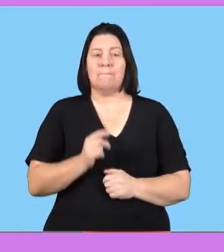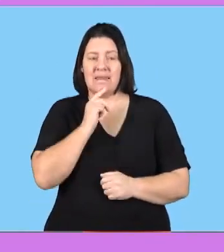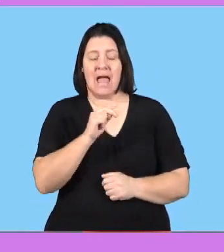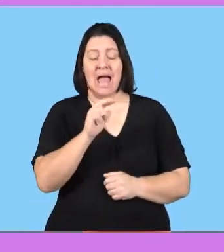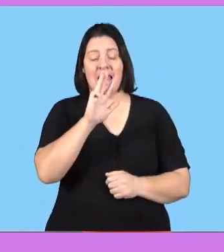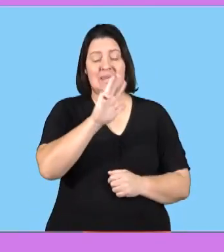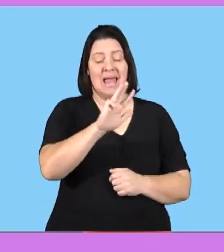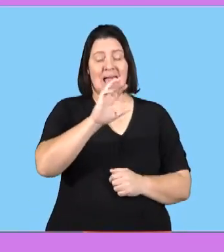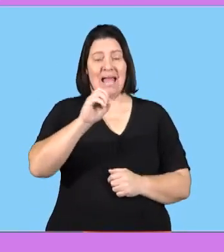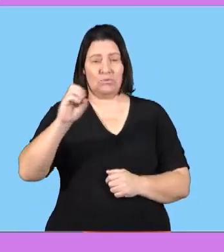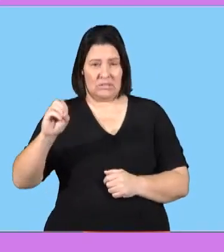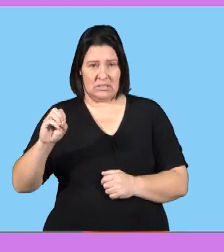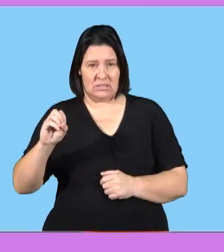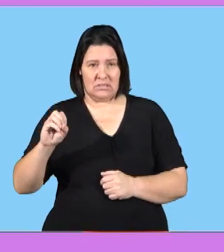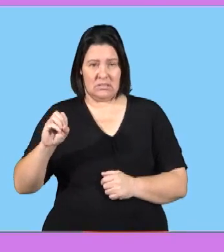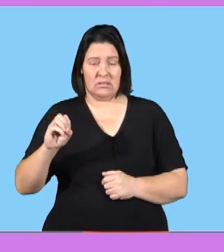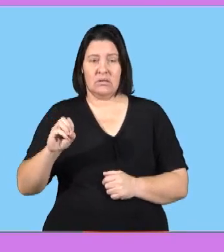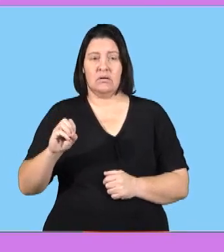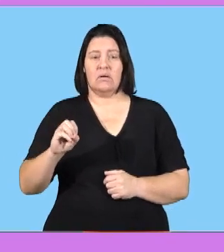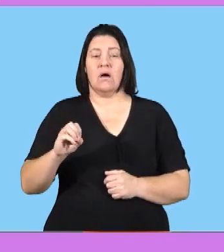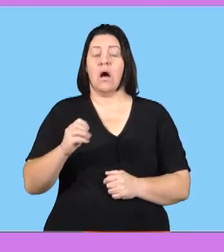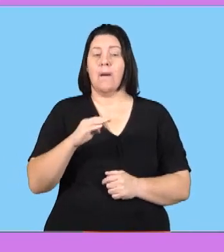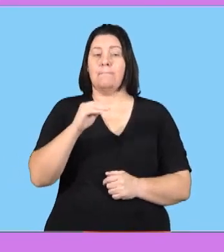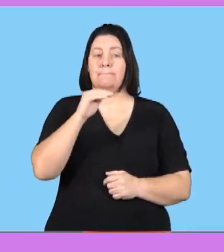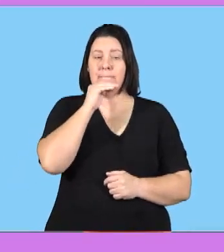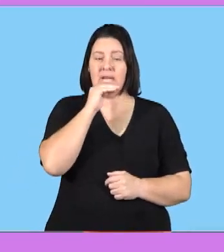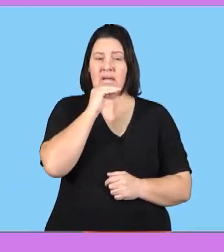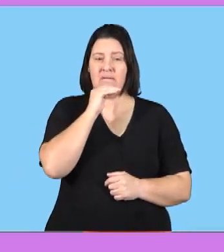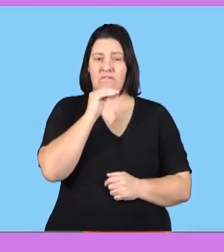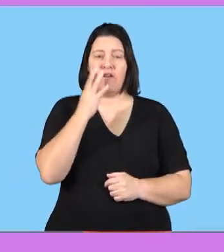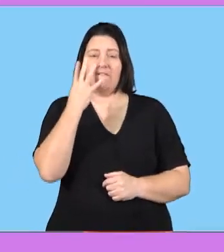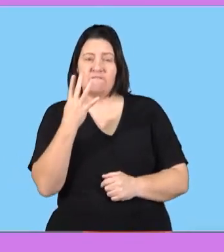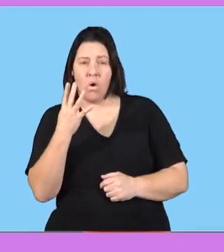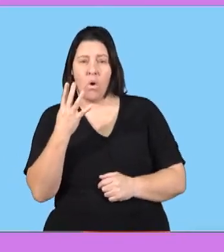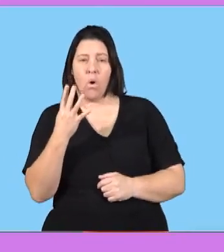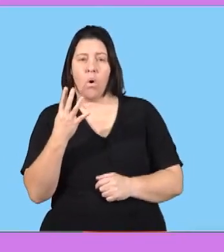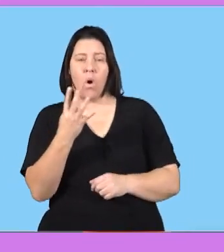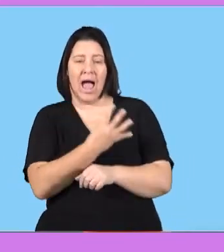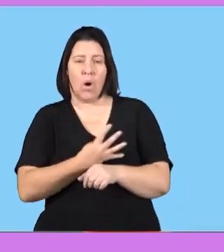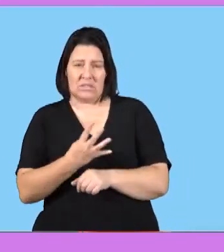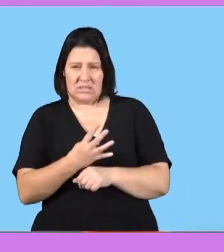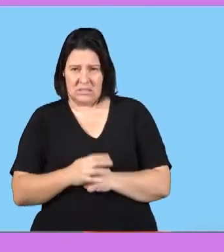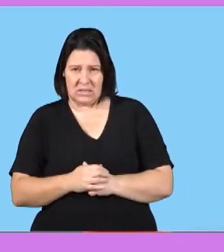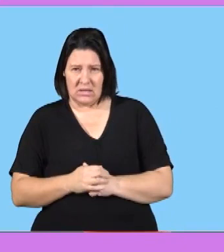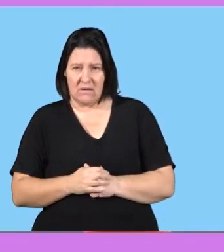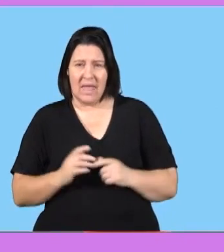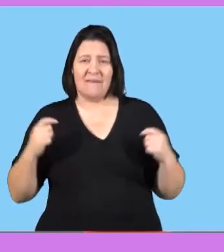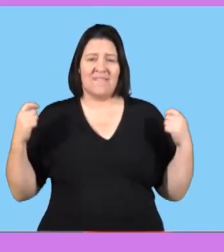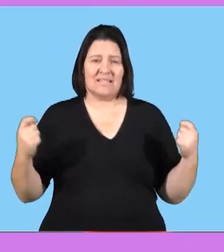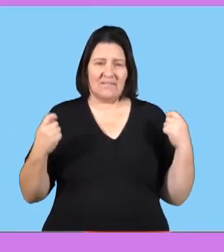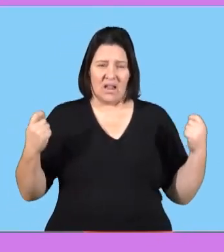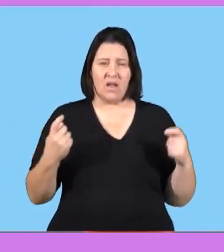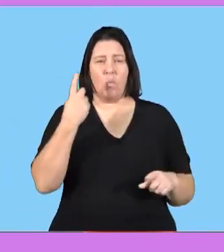if 900 rand is the amount which is meant for 4 hours, it means if they stay in the